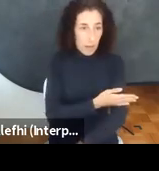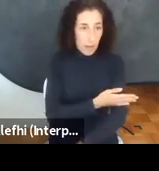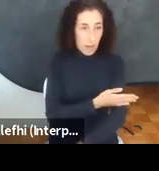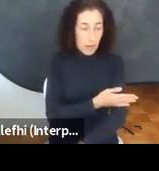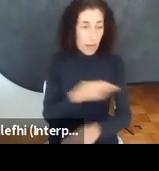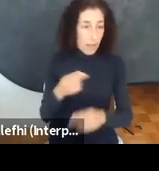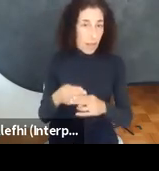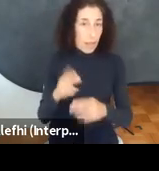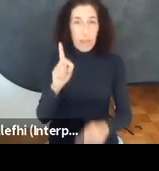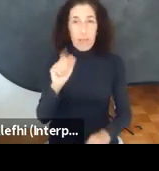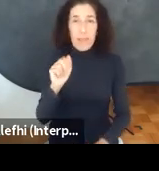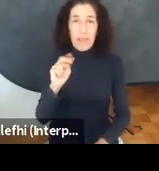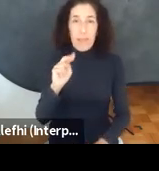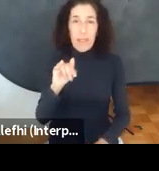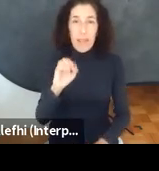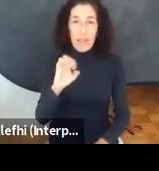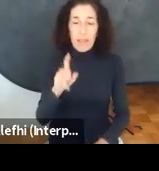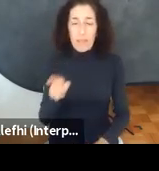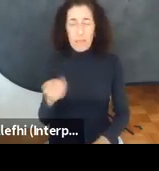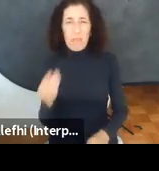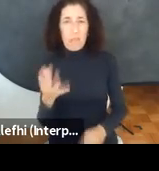is Daniel. And he has autism.